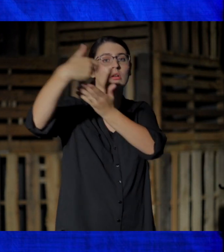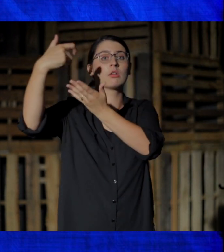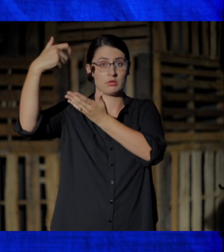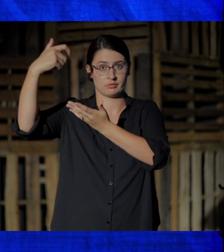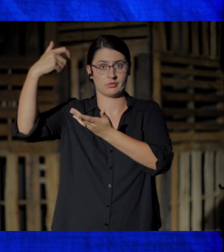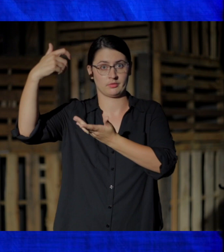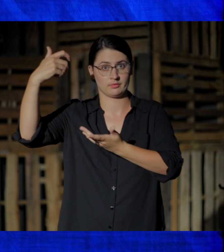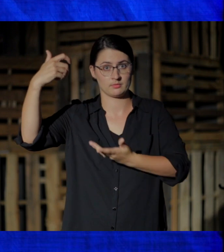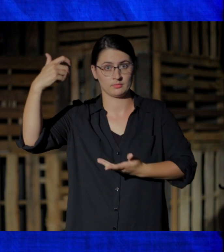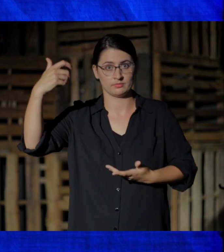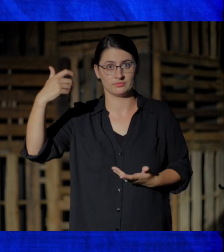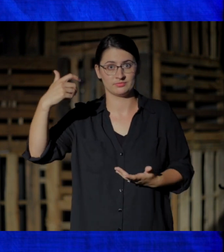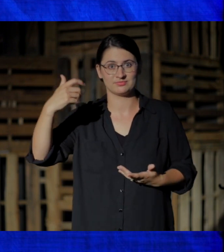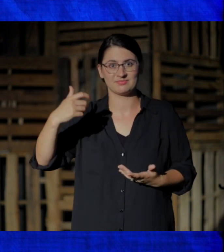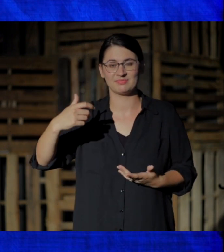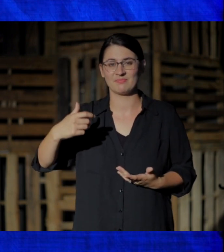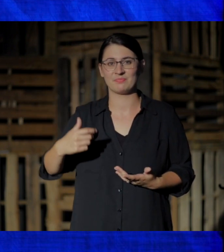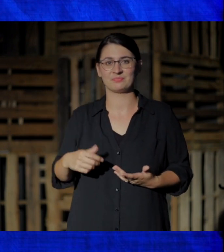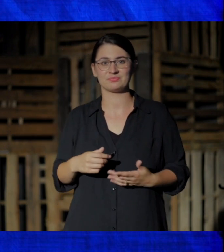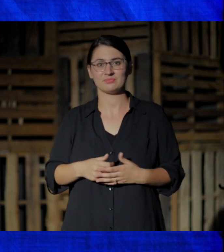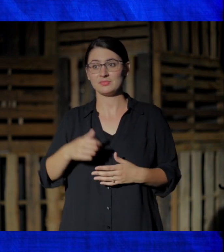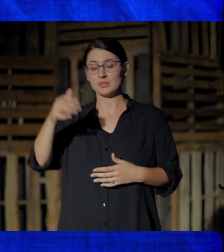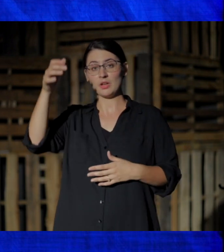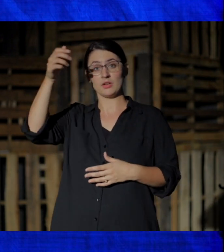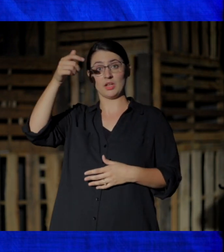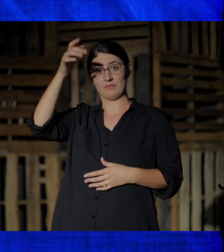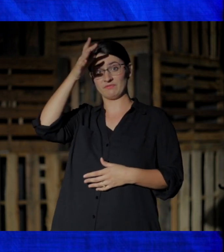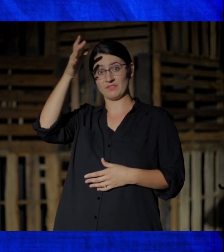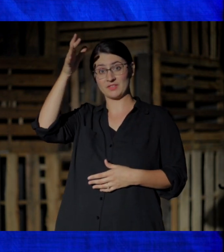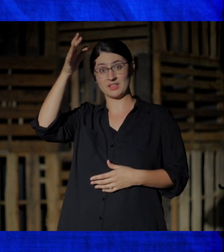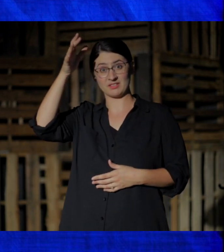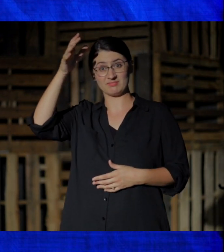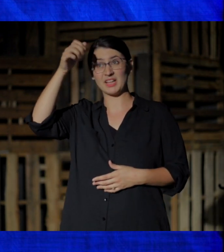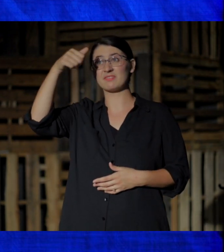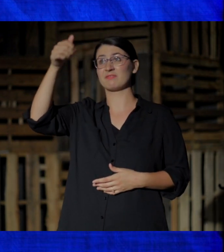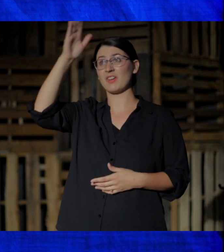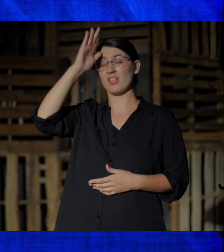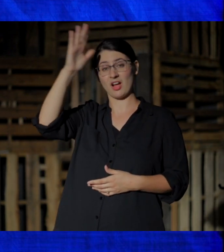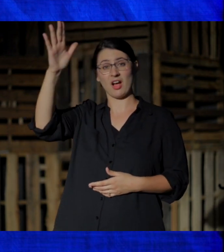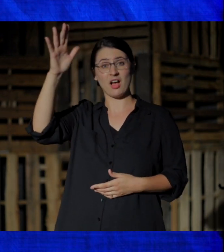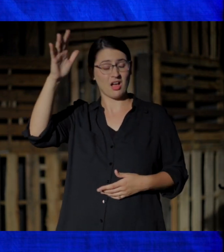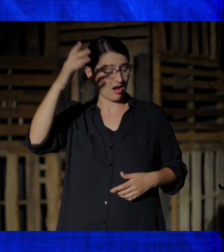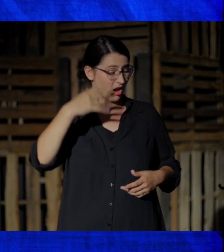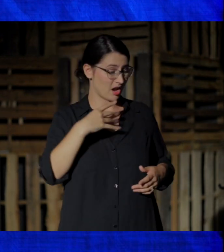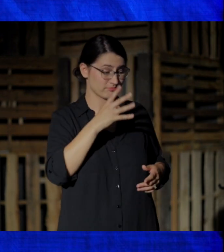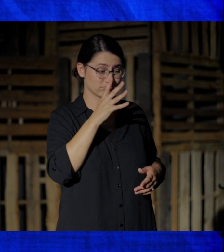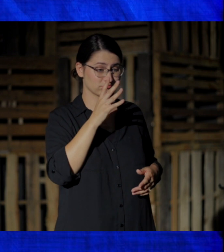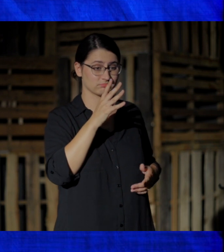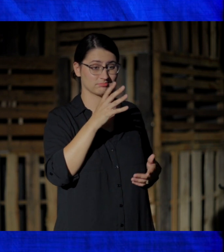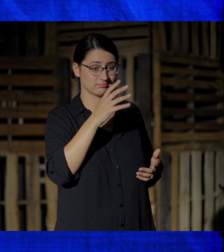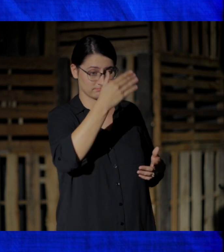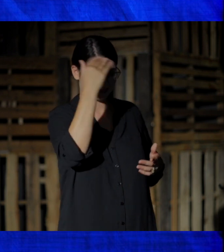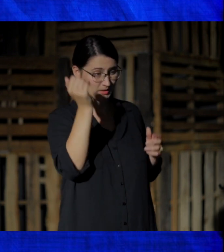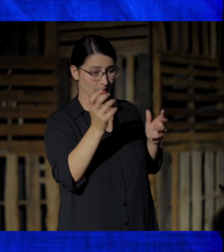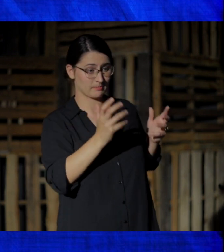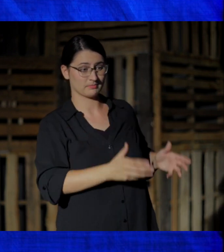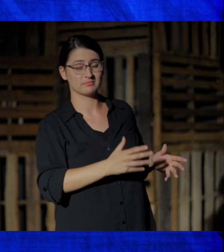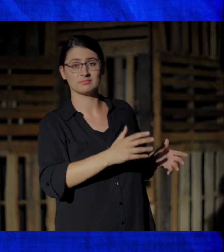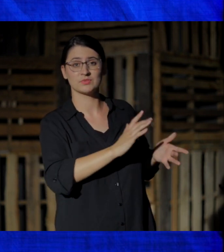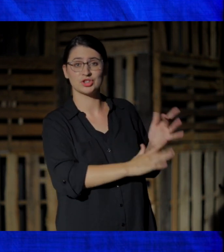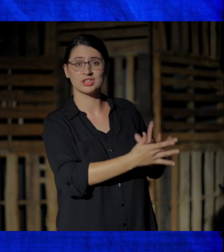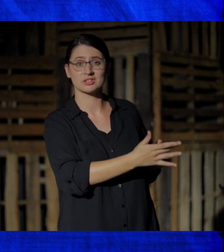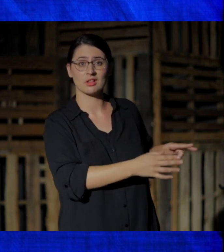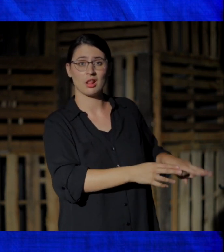not abandon the Son. The Son died. God didn't leave him in the grave. He